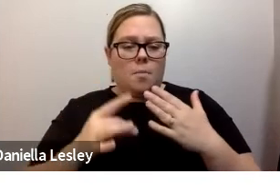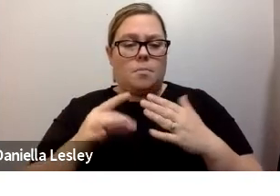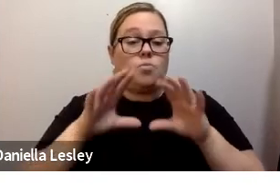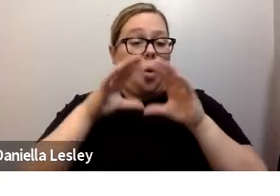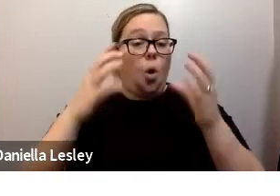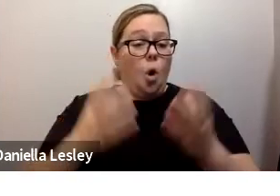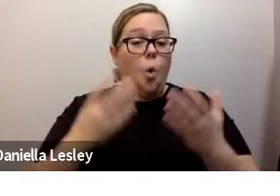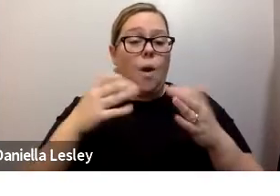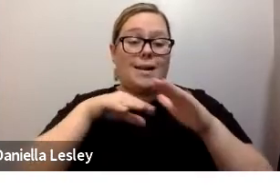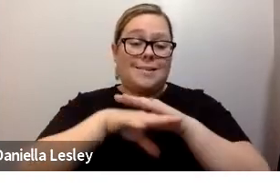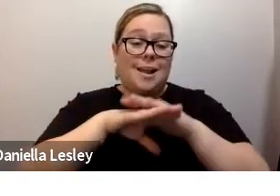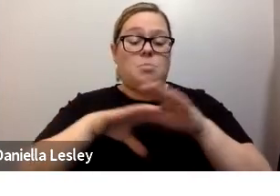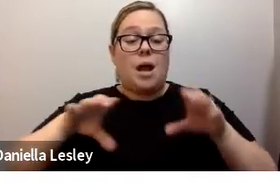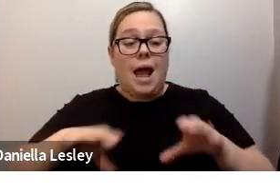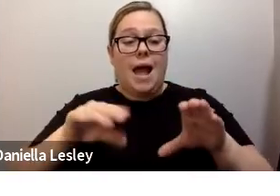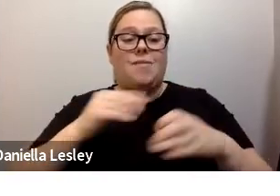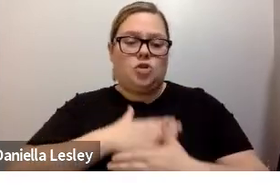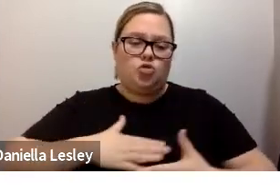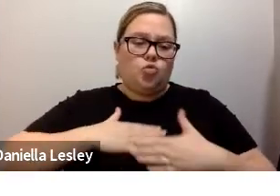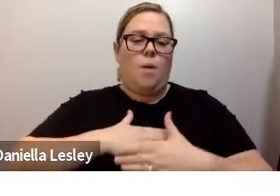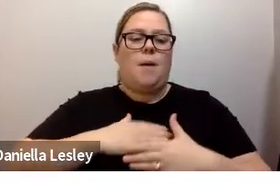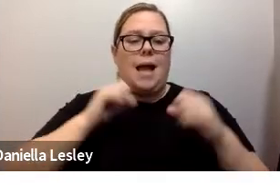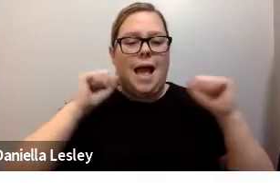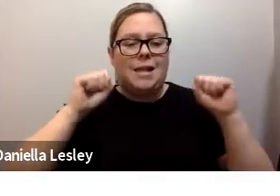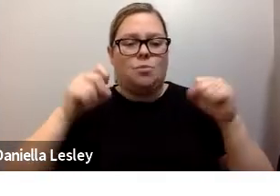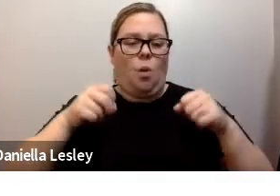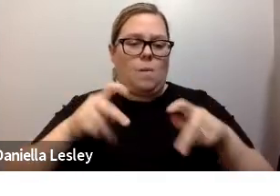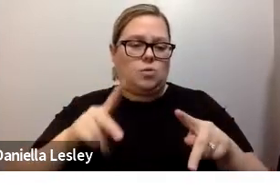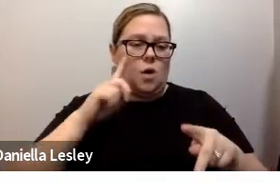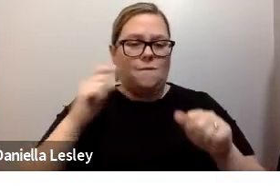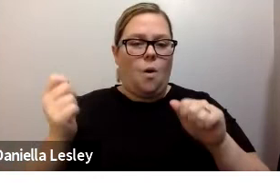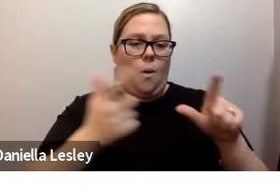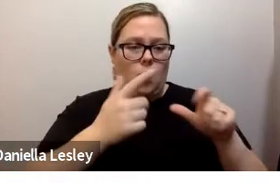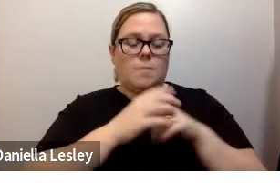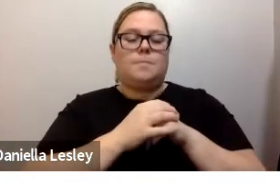an accessible, active, and an enjoyable exercise opportunity for all.